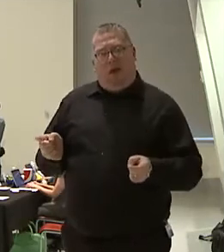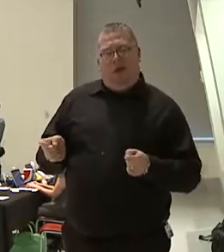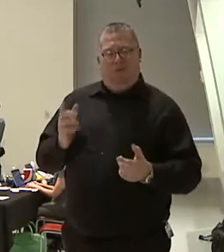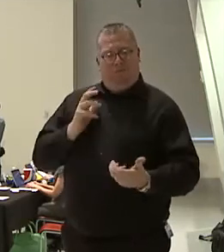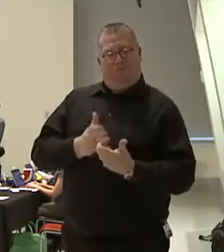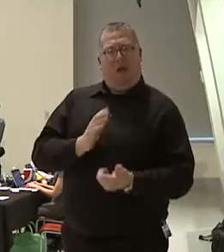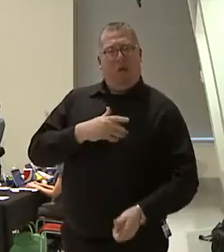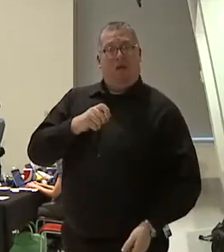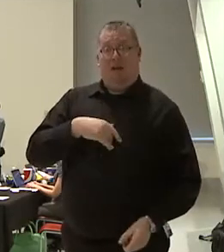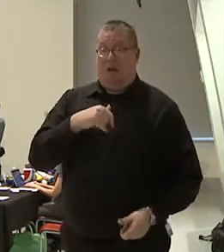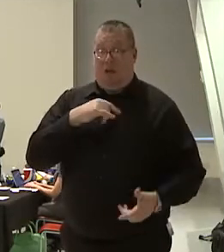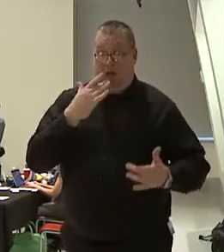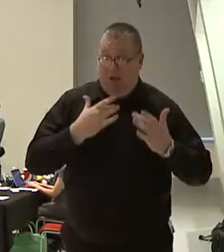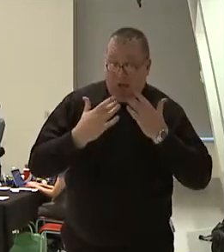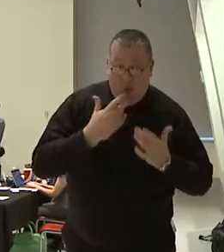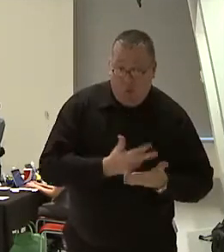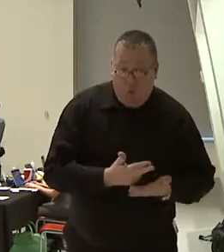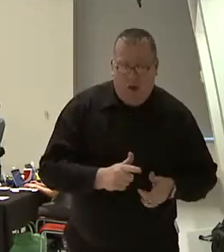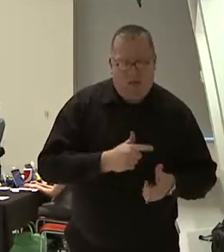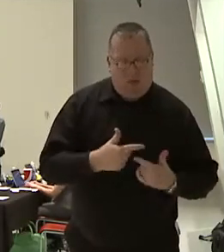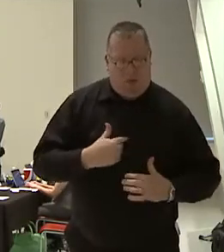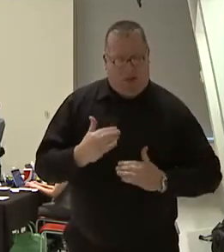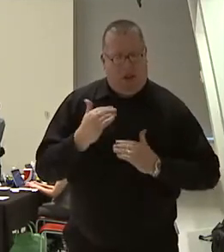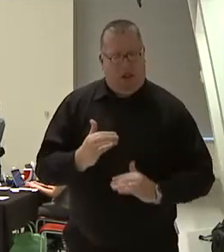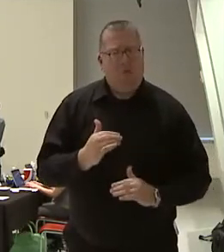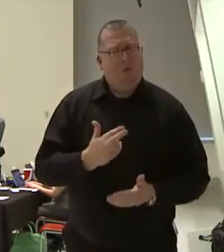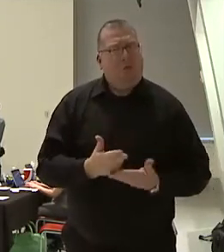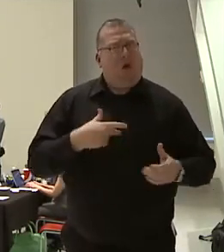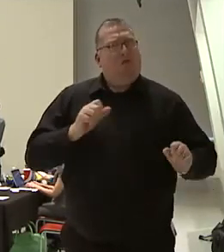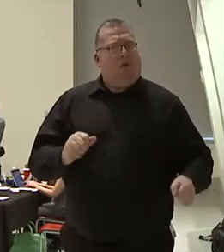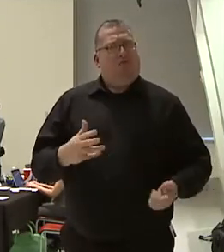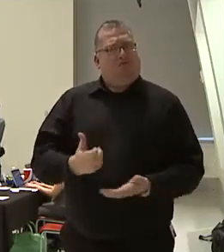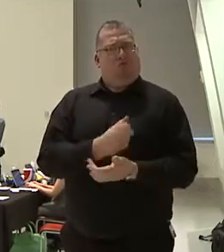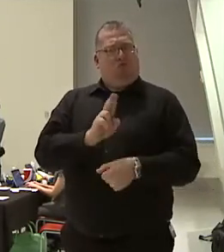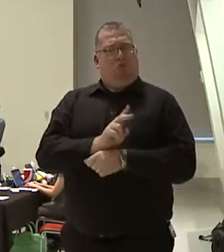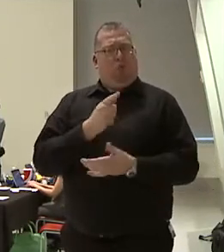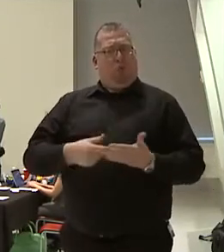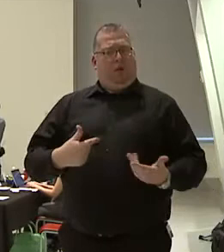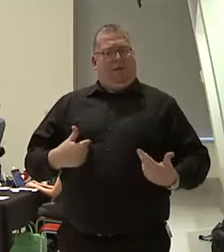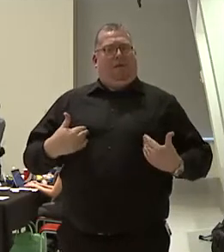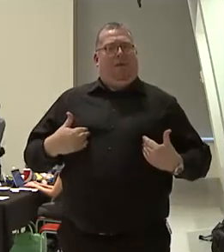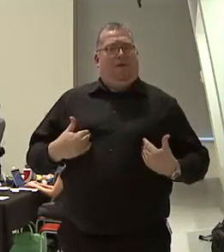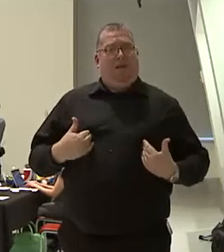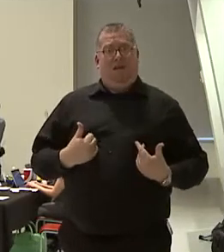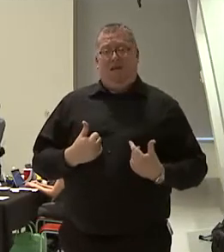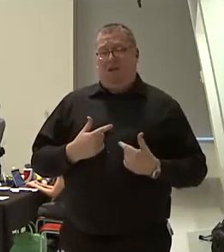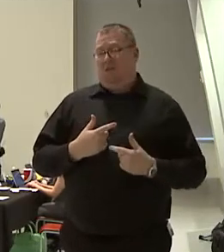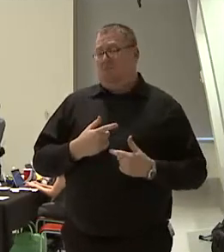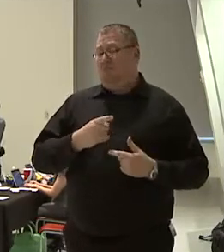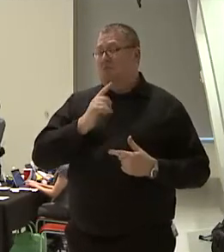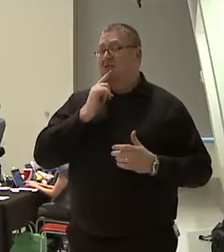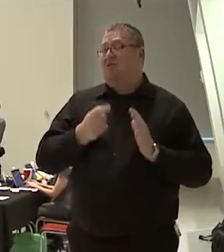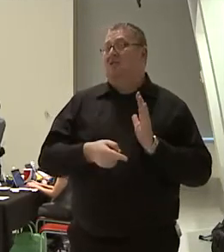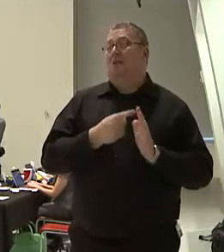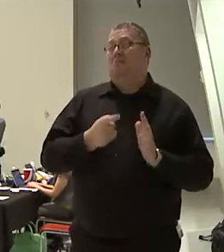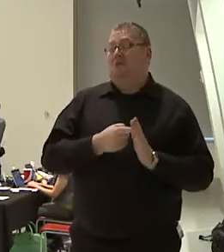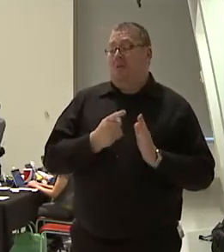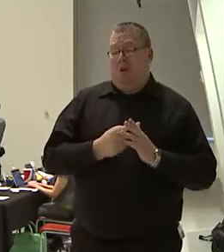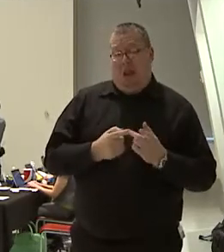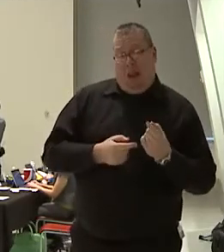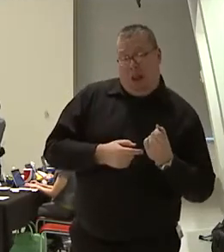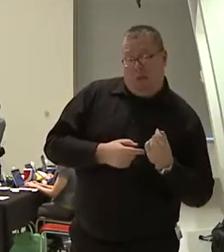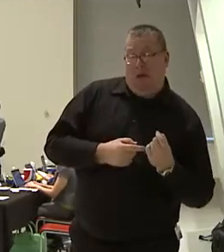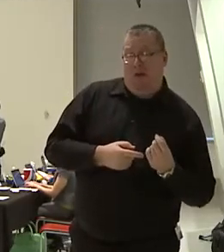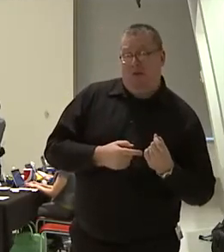resources, then you can do what you can do. And a little bit, in some ways, can be a lot better